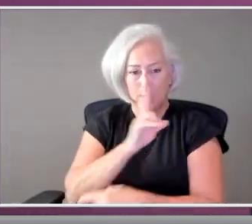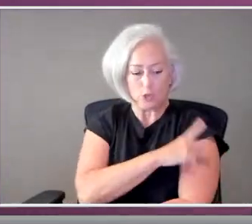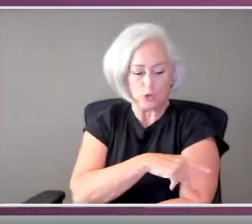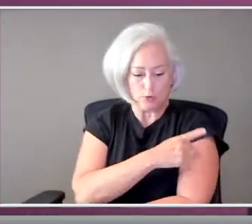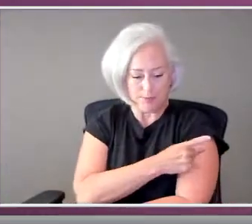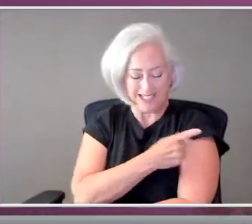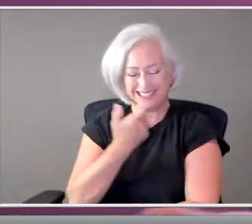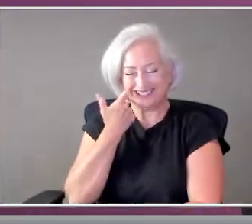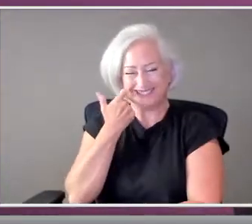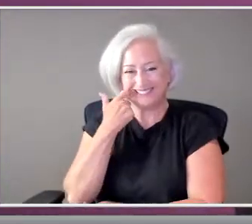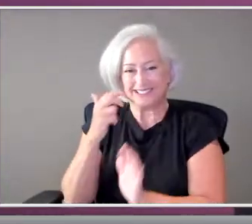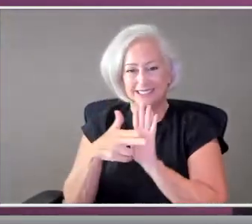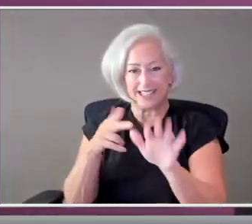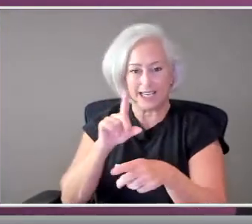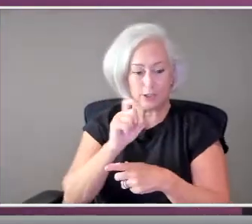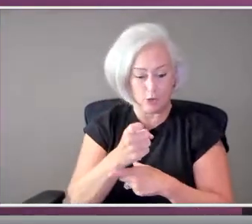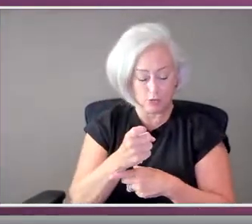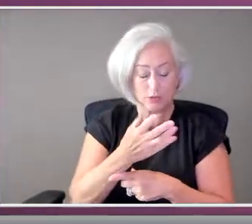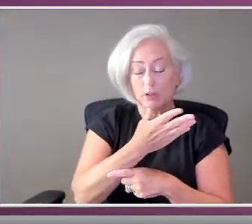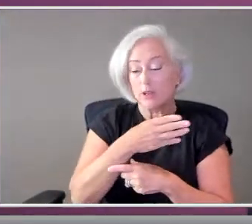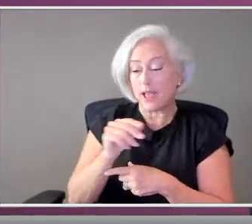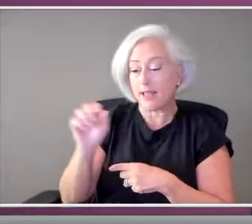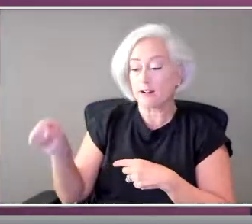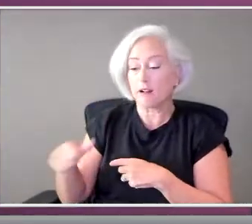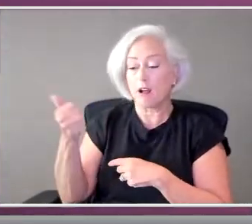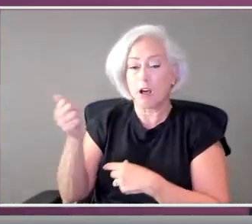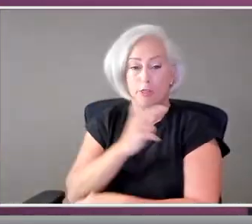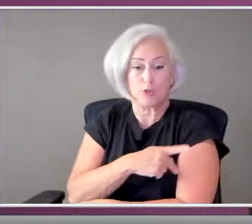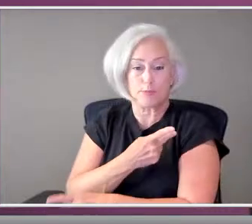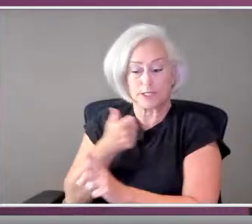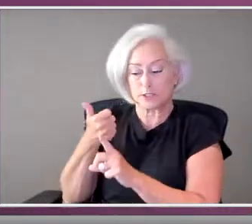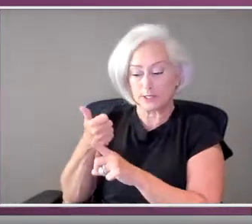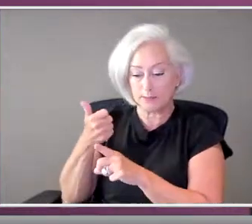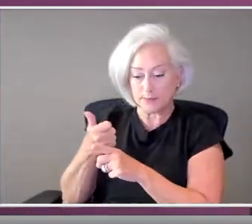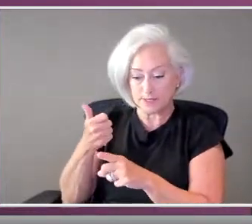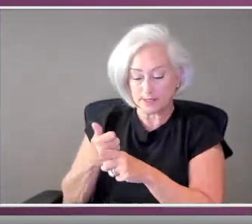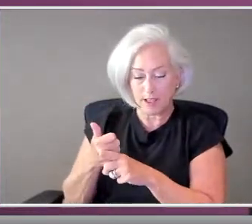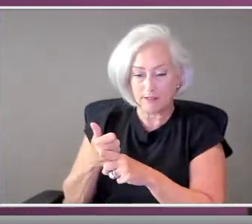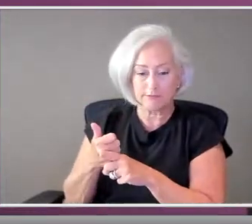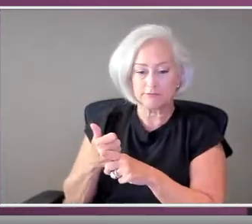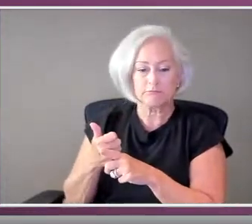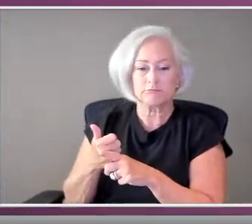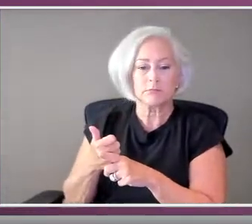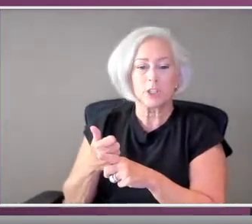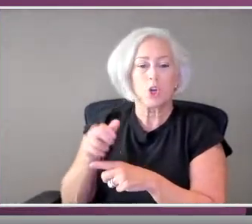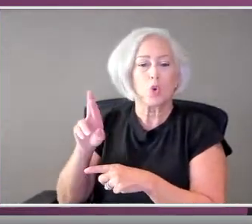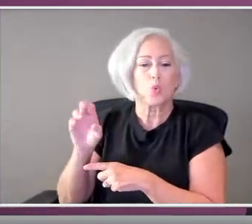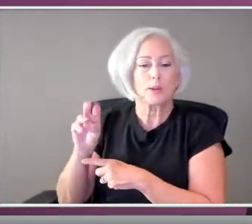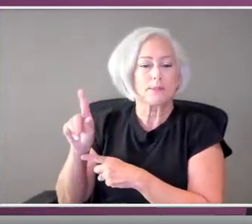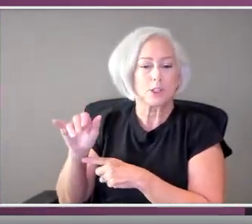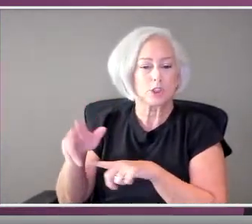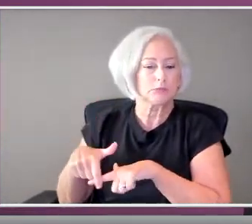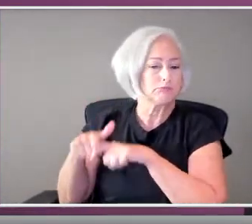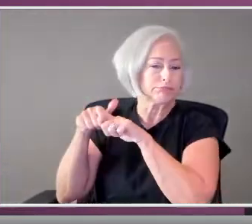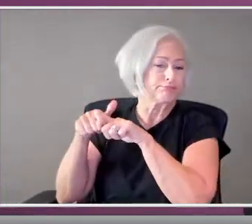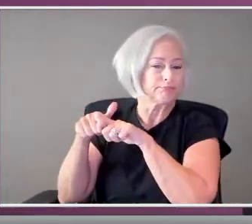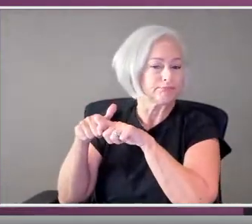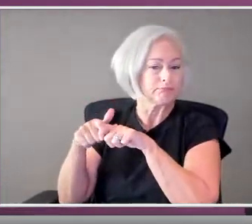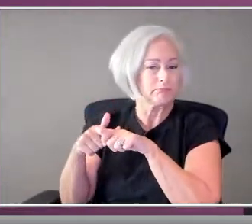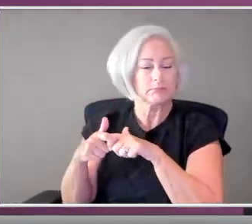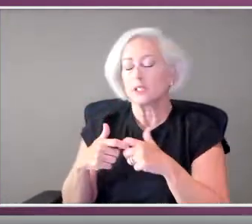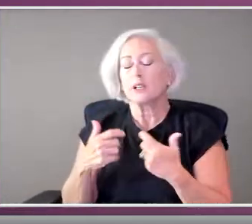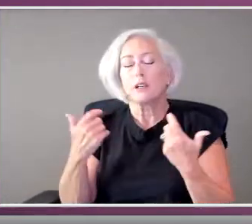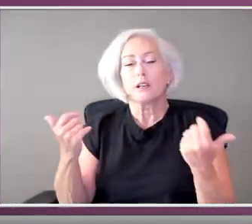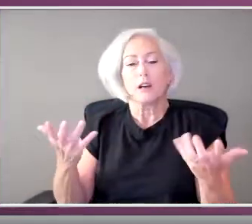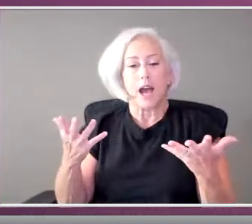obvious that have also that are also in remission. And what I want to do with that foundation is I want to be